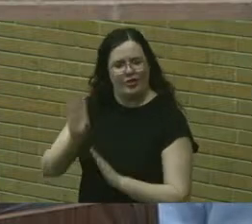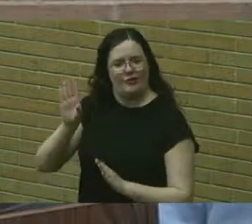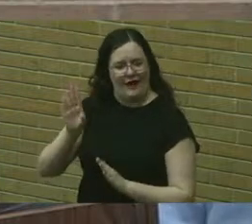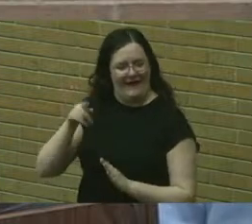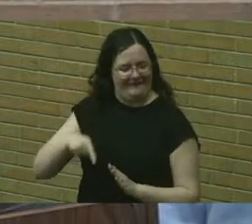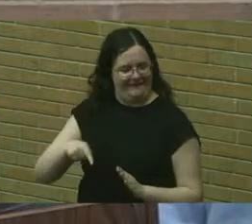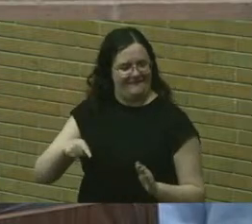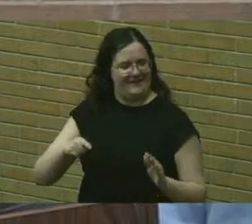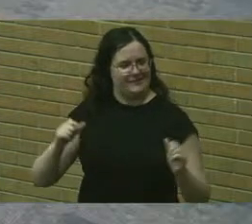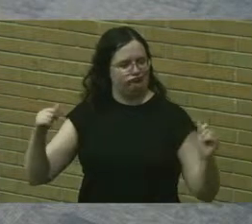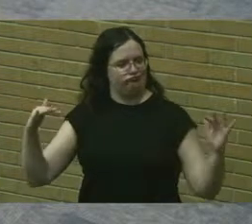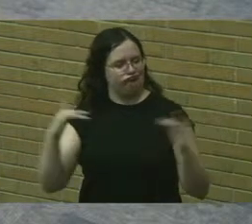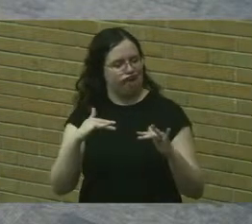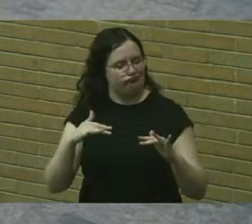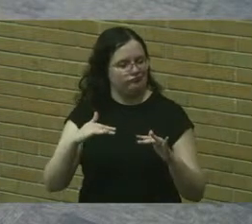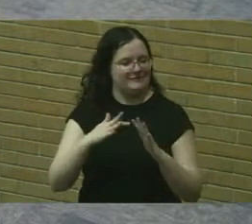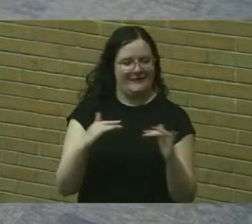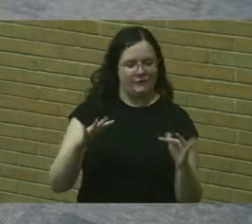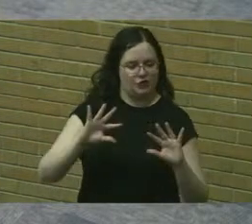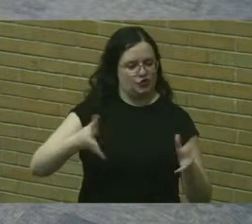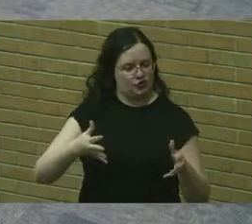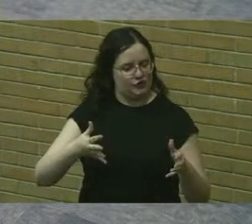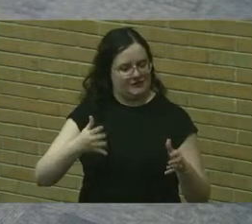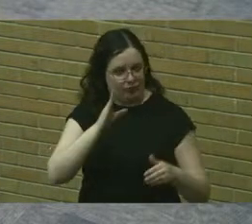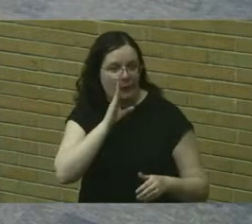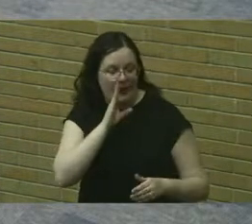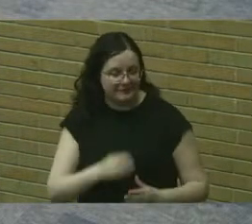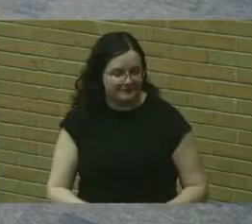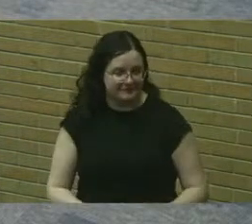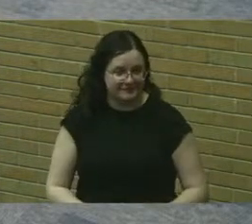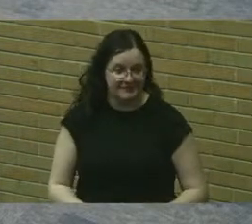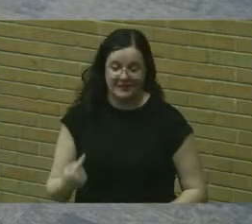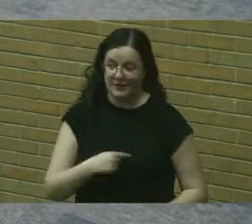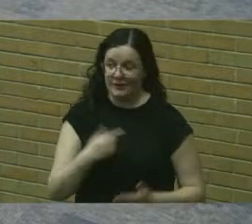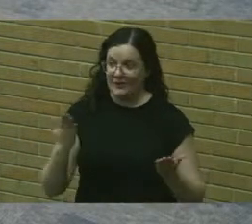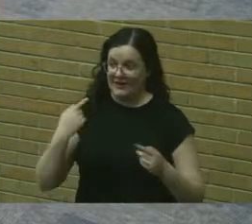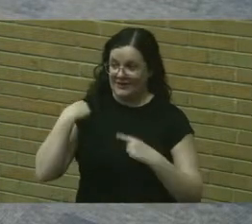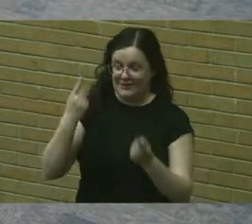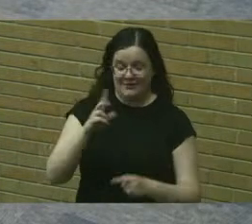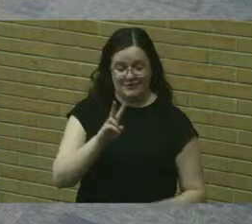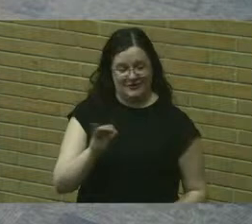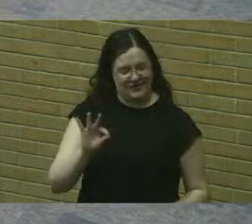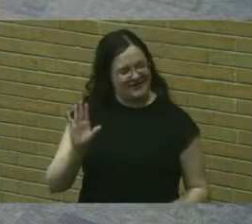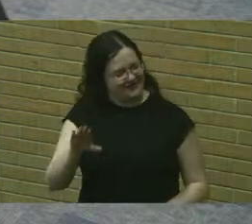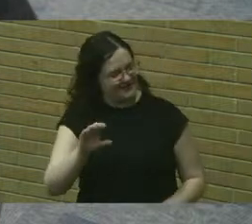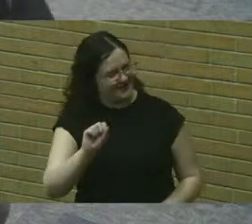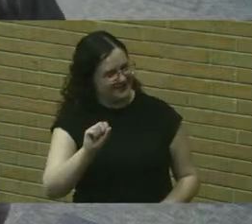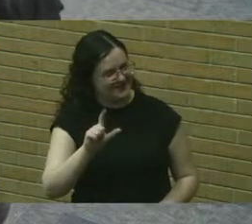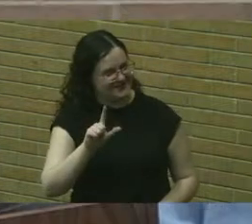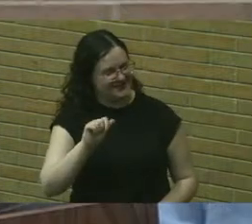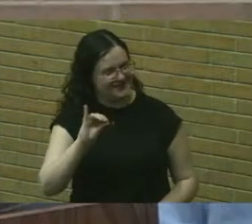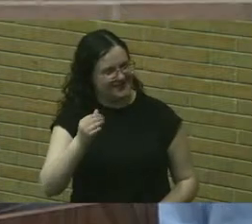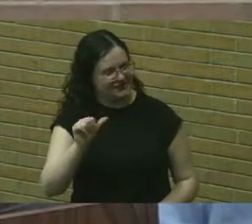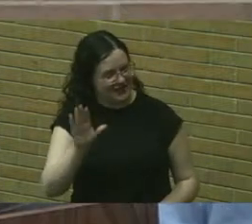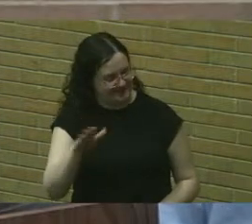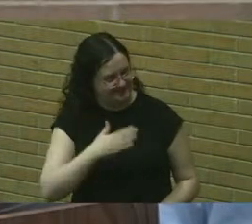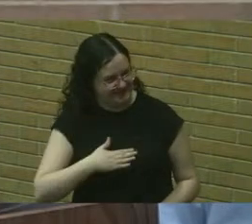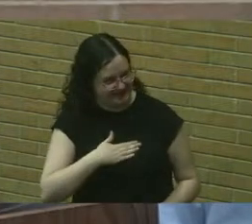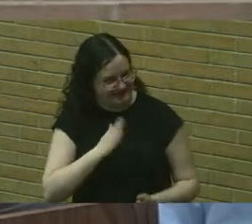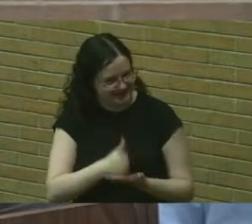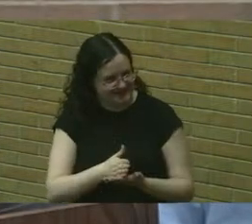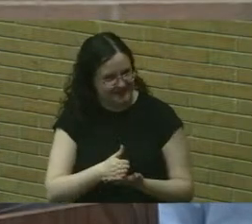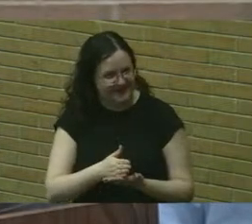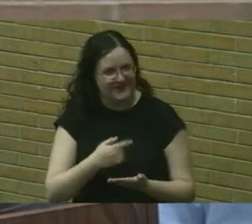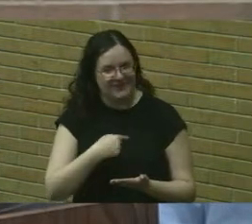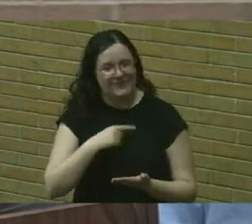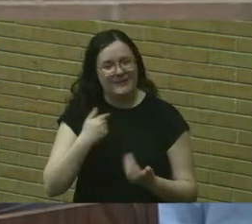Brighton. We have been here since 2009 with our daughter. Slajna, please, Slajna, we have